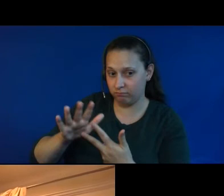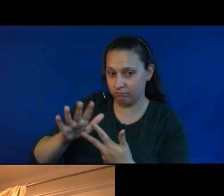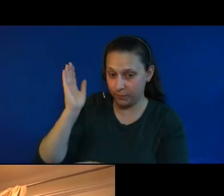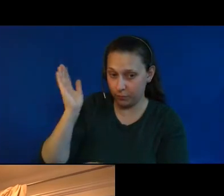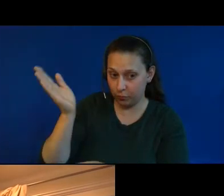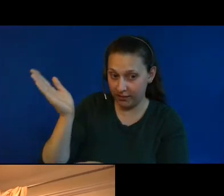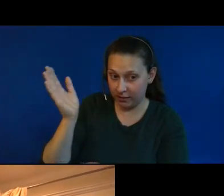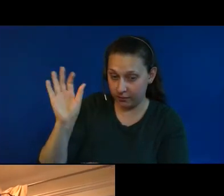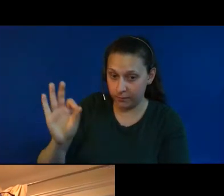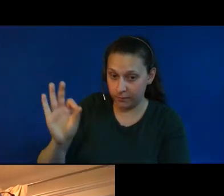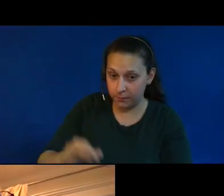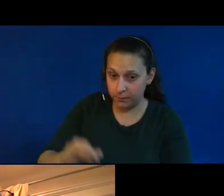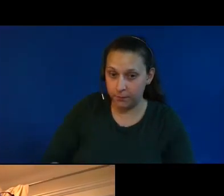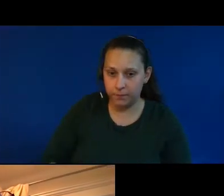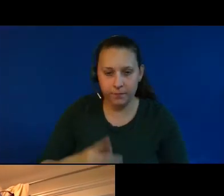What was your question?